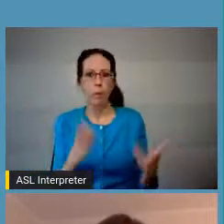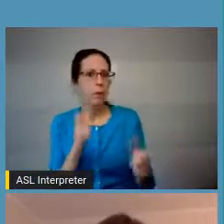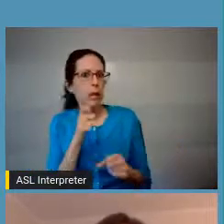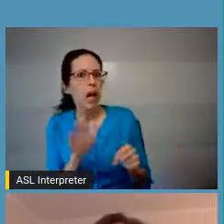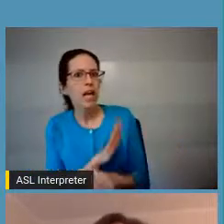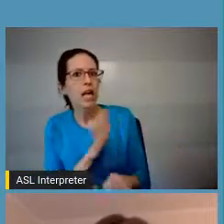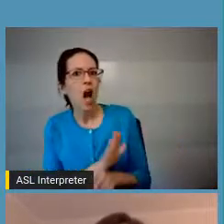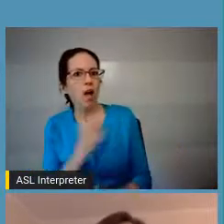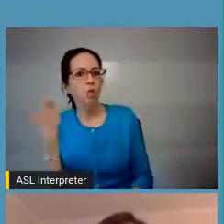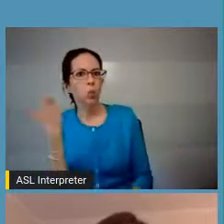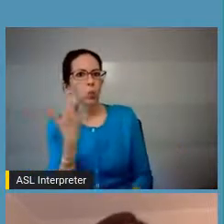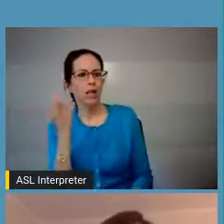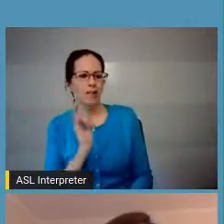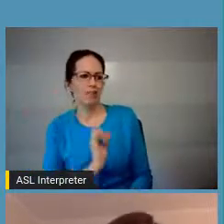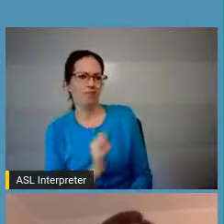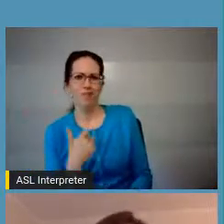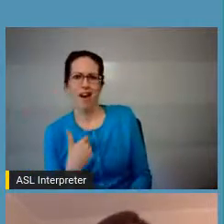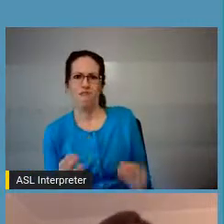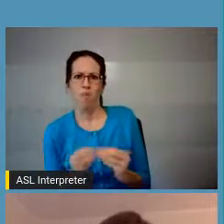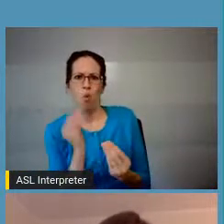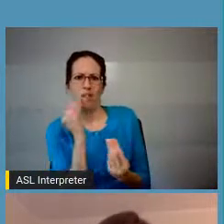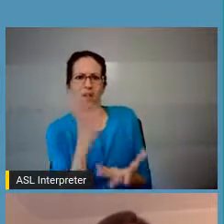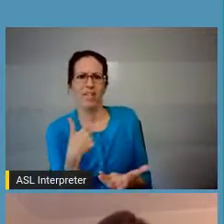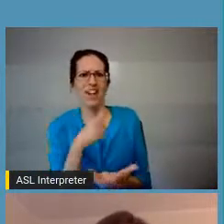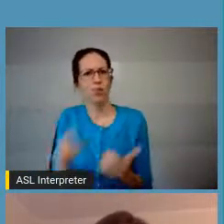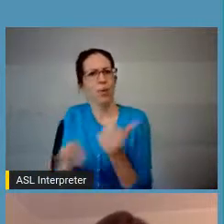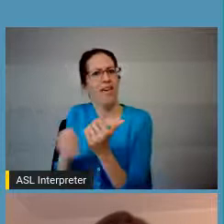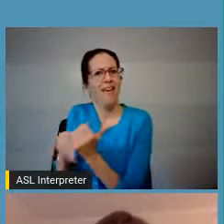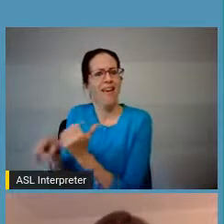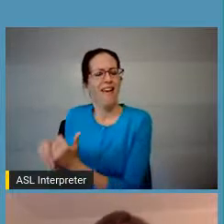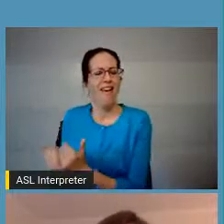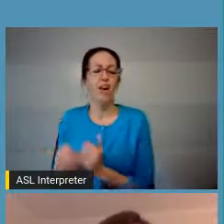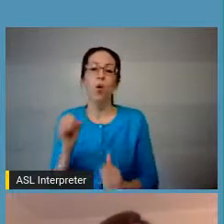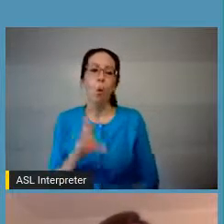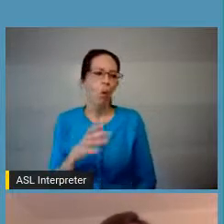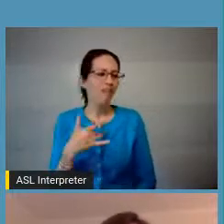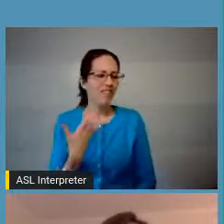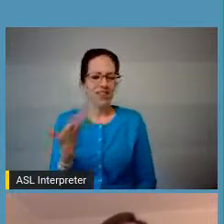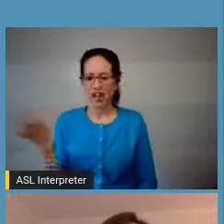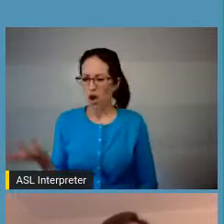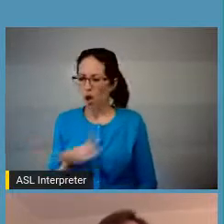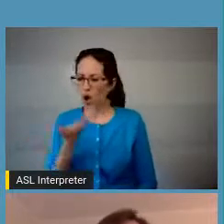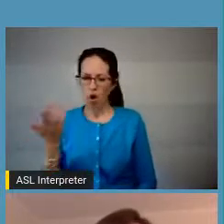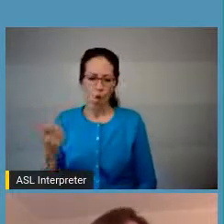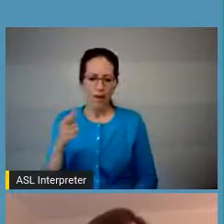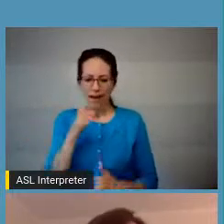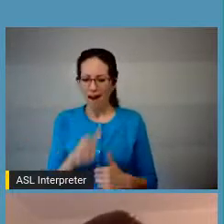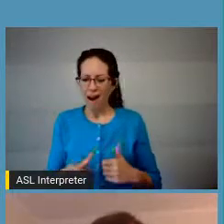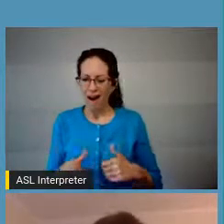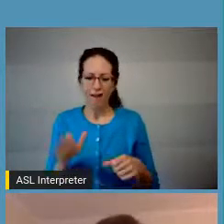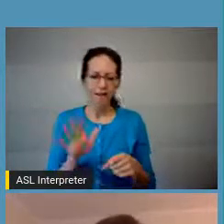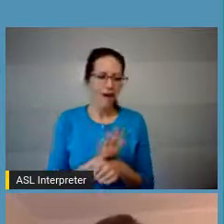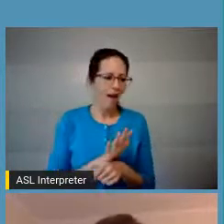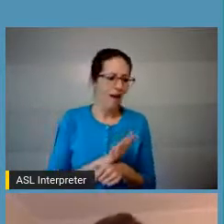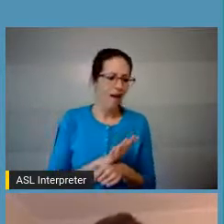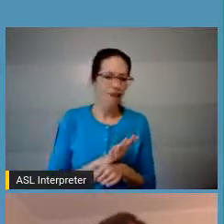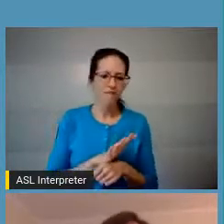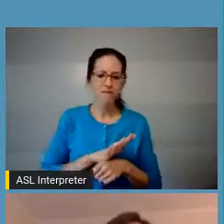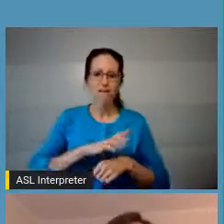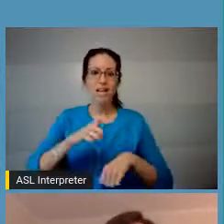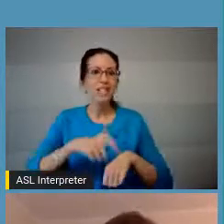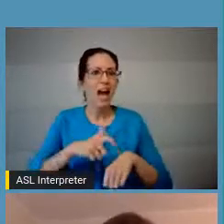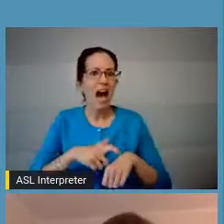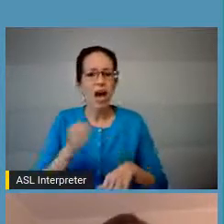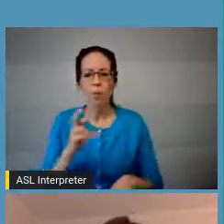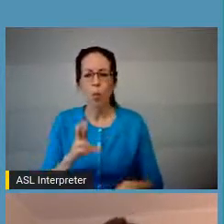enough figured out there. Or maybe you're like, oh, I didn't put in enough time or attention to the rehousing. I really do